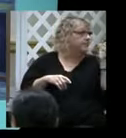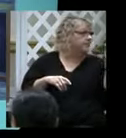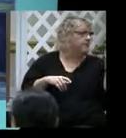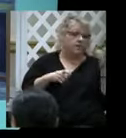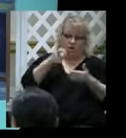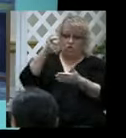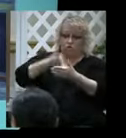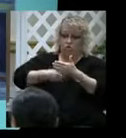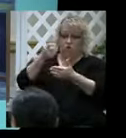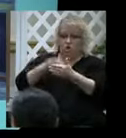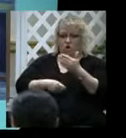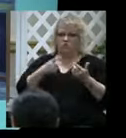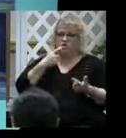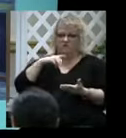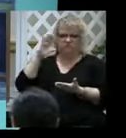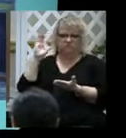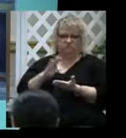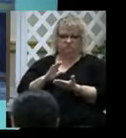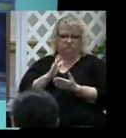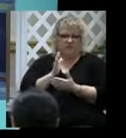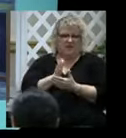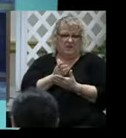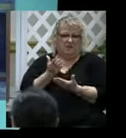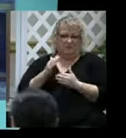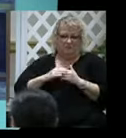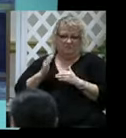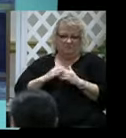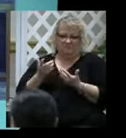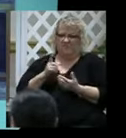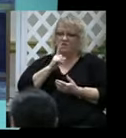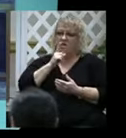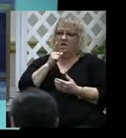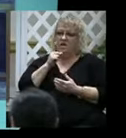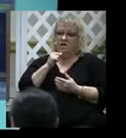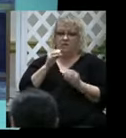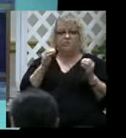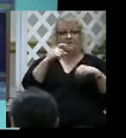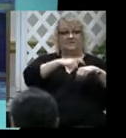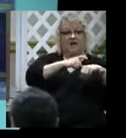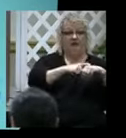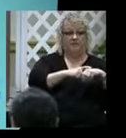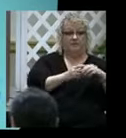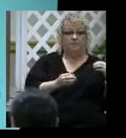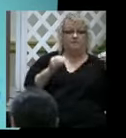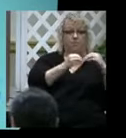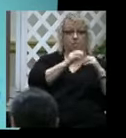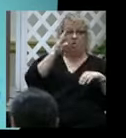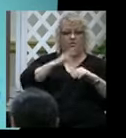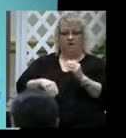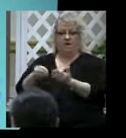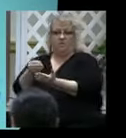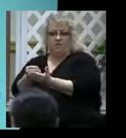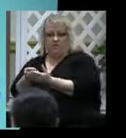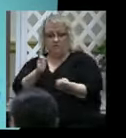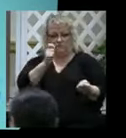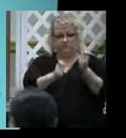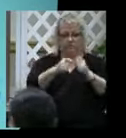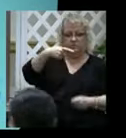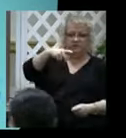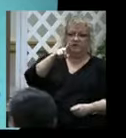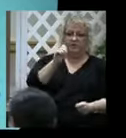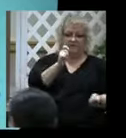cost of this was really fairly minimal, and it was actually more time in our office spending reformatting the